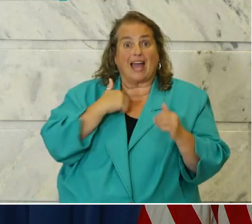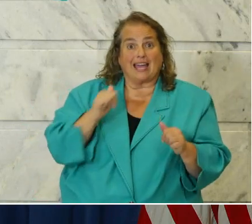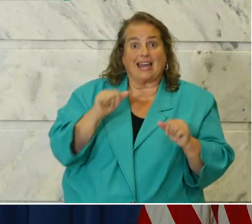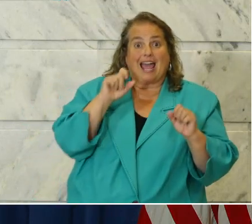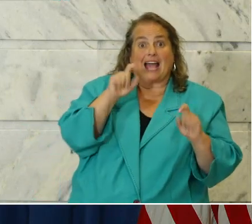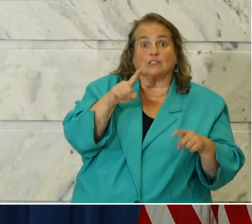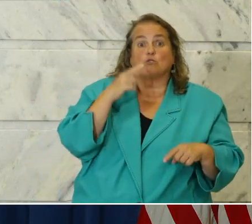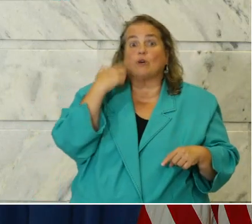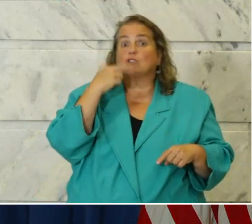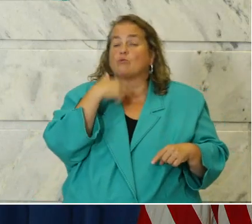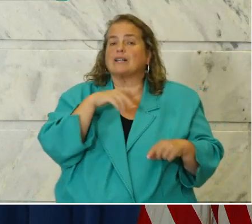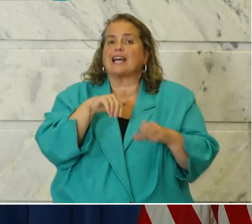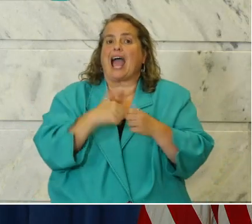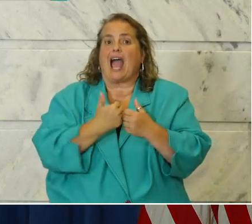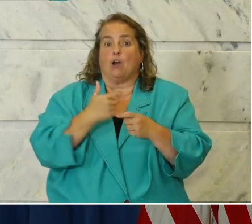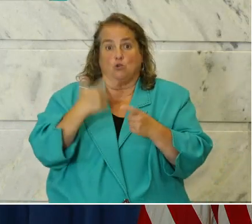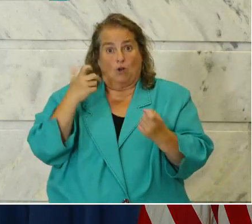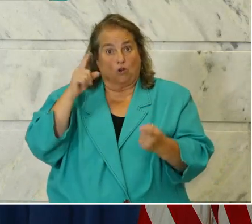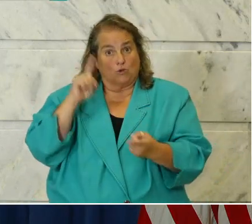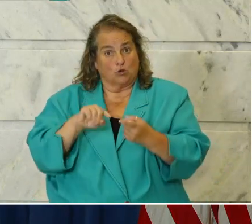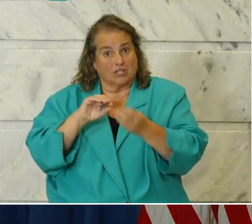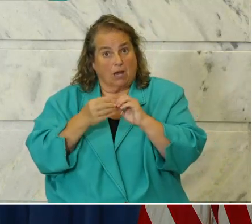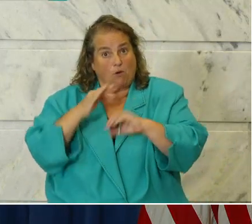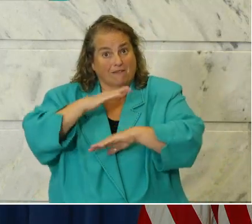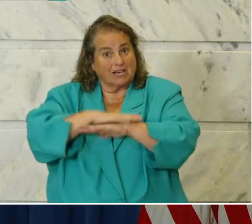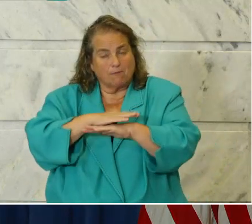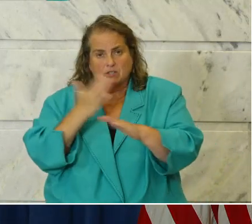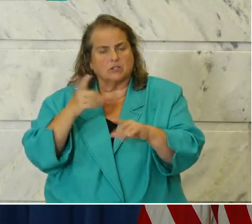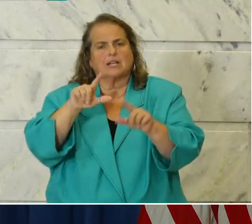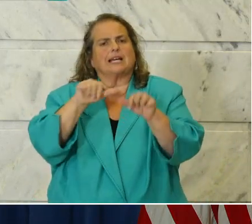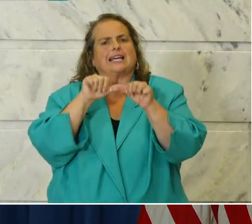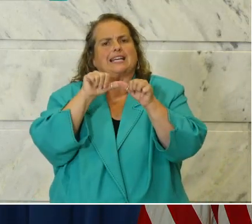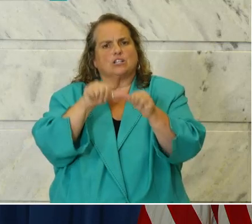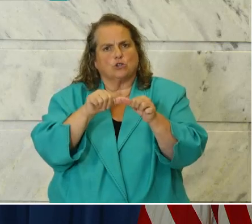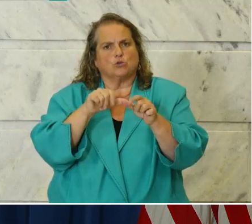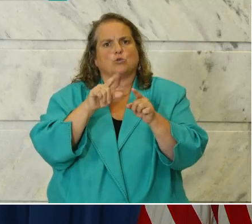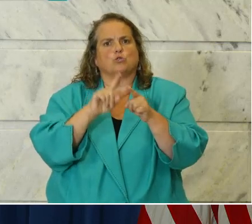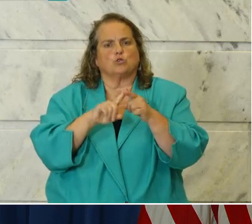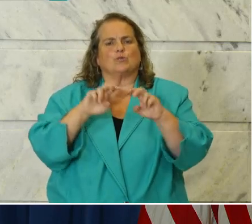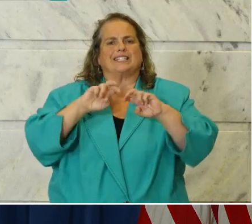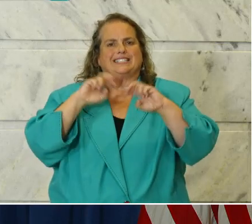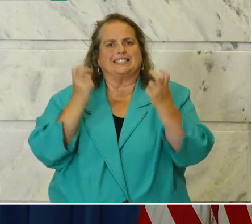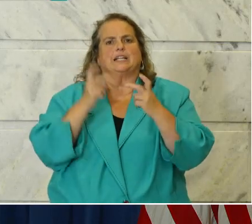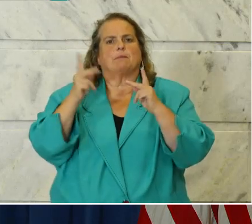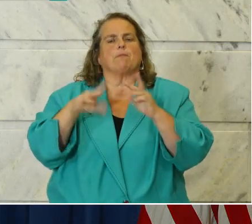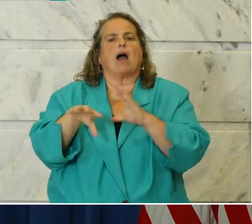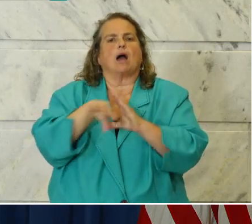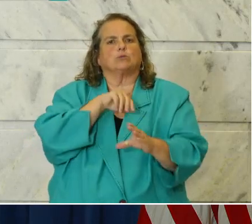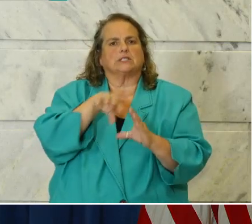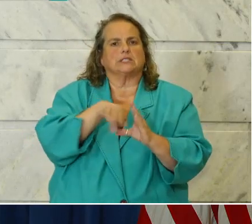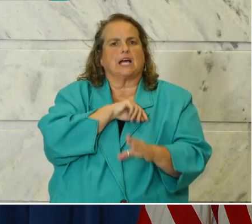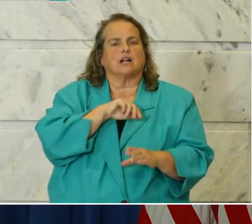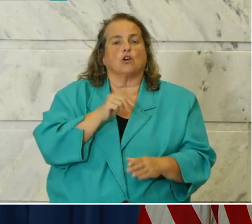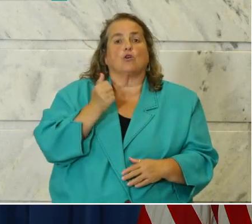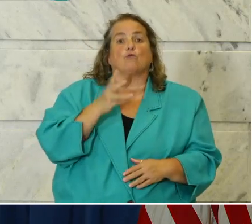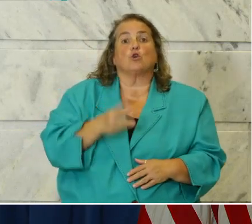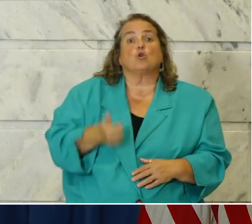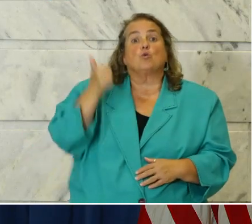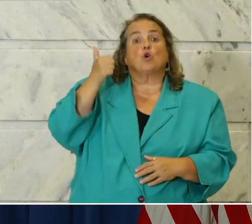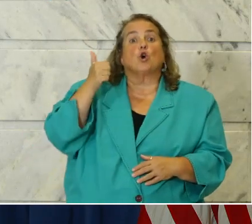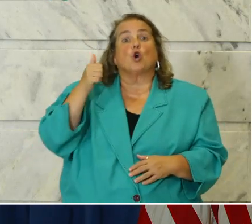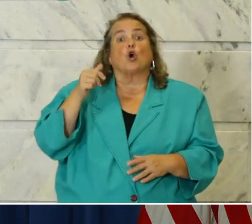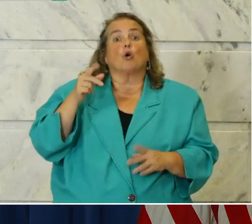of restaurants right now is continue to seat people outside. The fewer positive cases that we